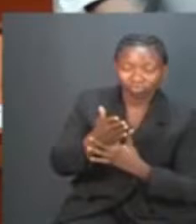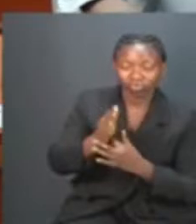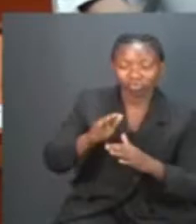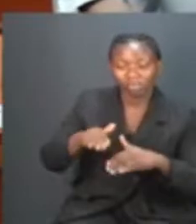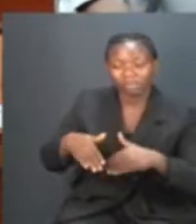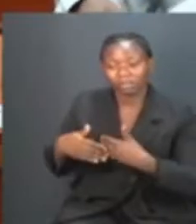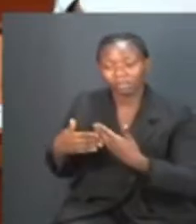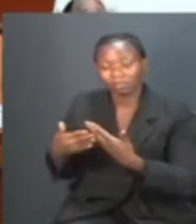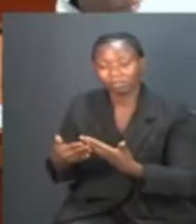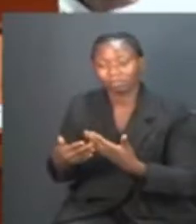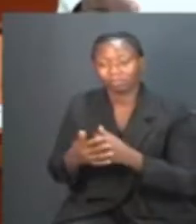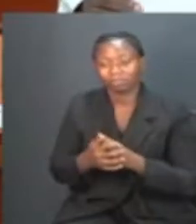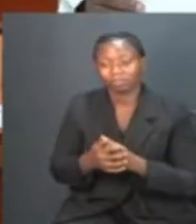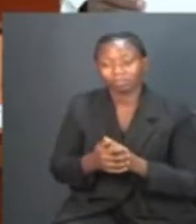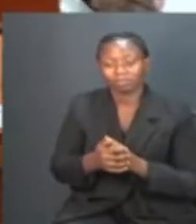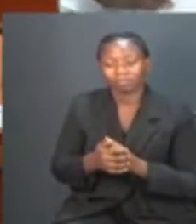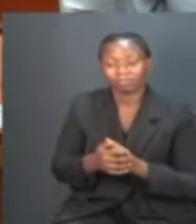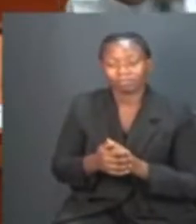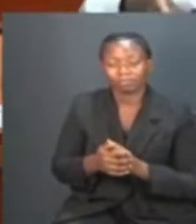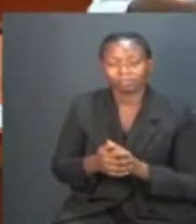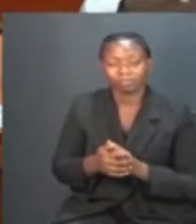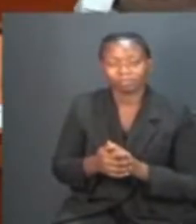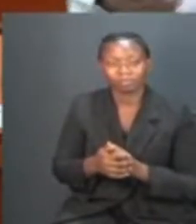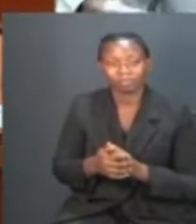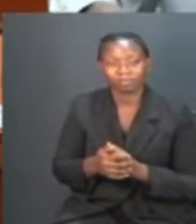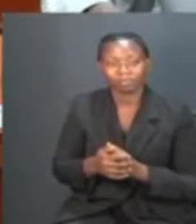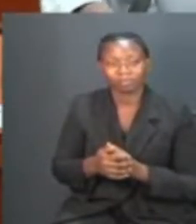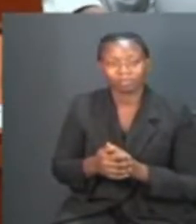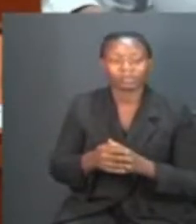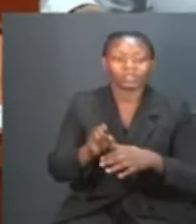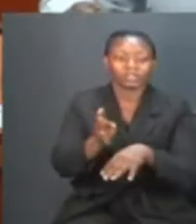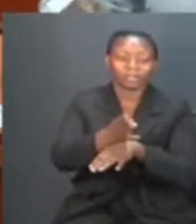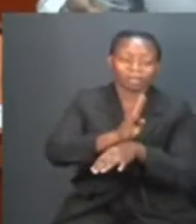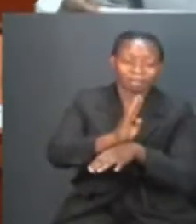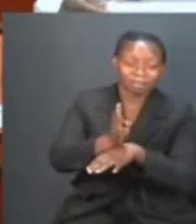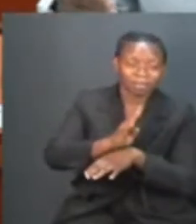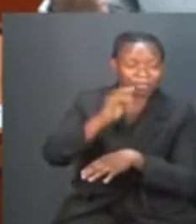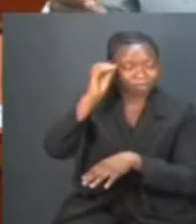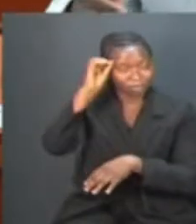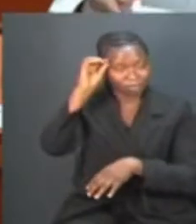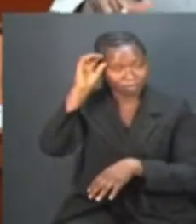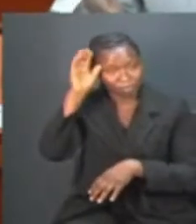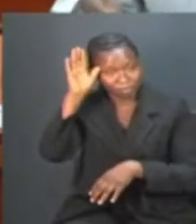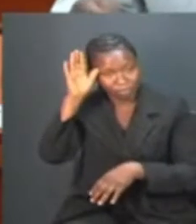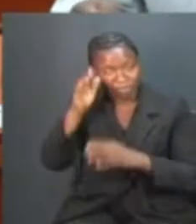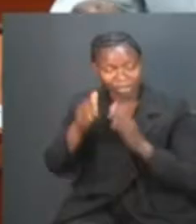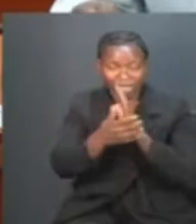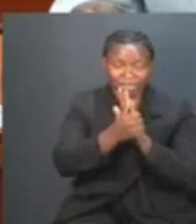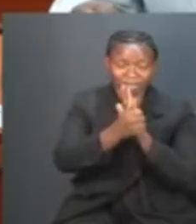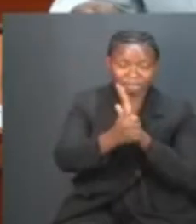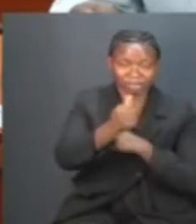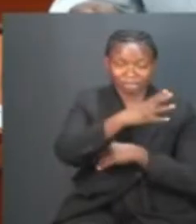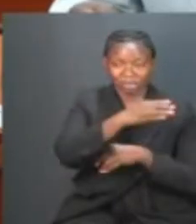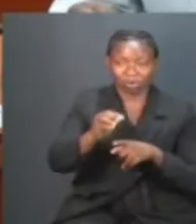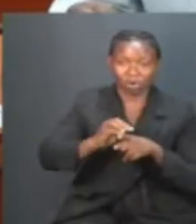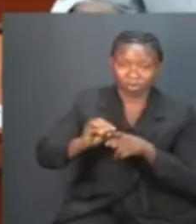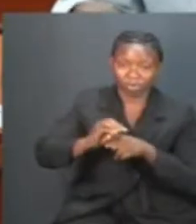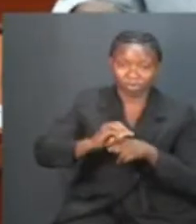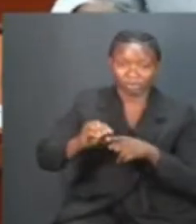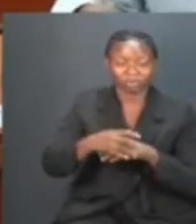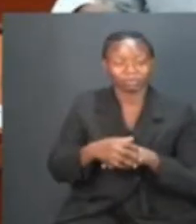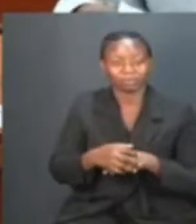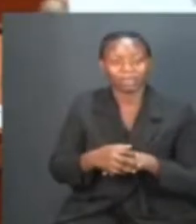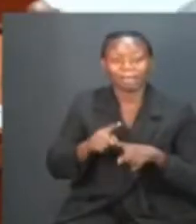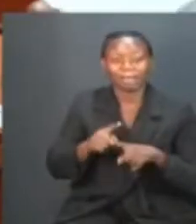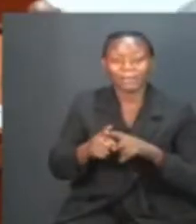generating a generation that is entrepreneurial in their skills and orientation. But